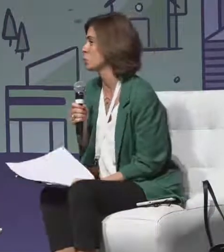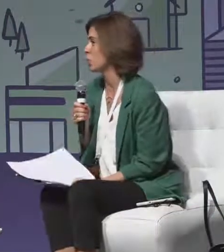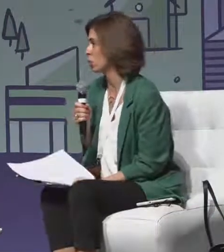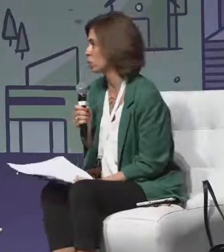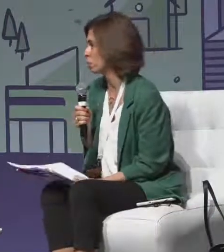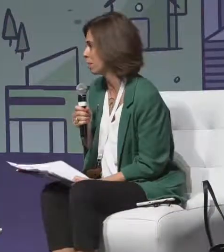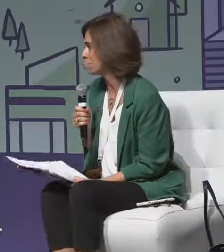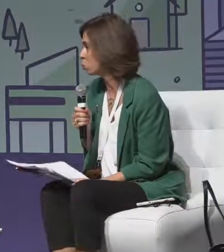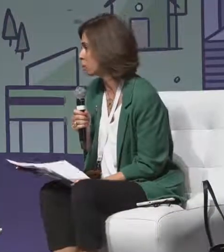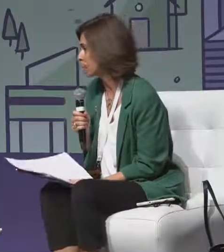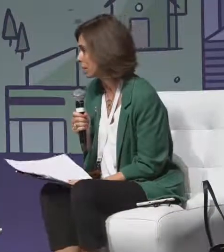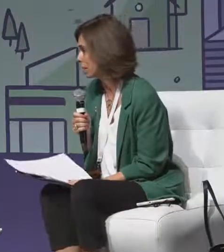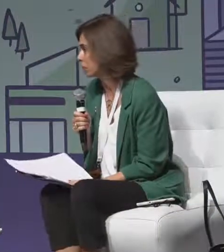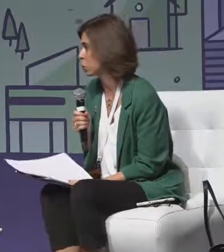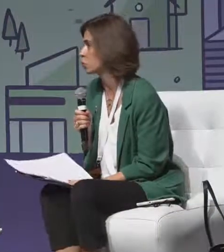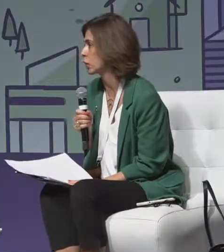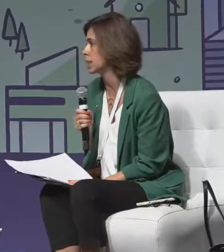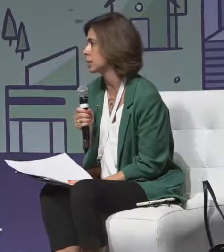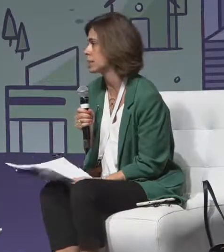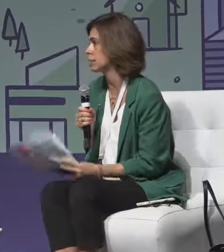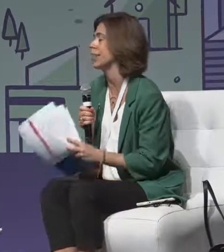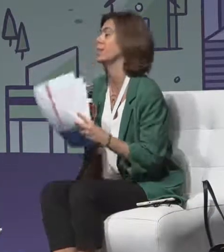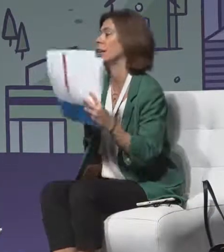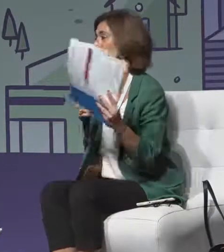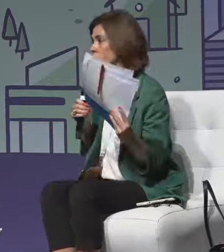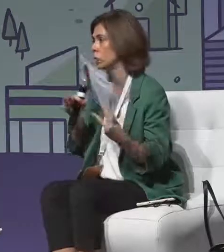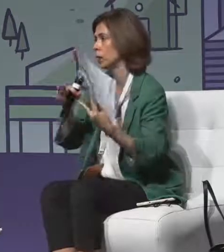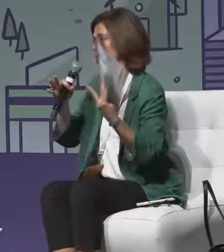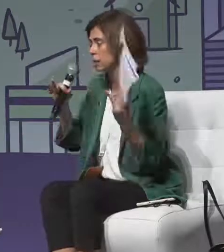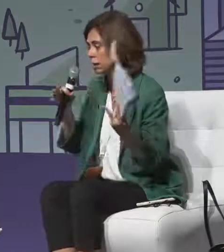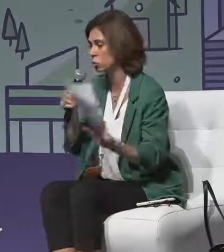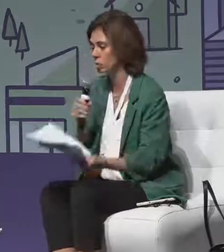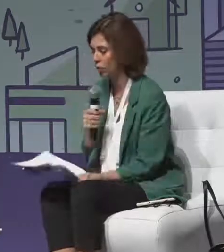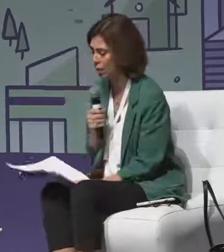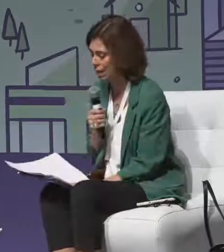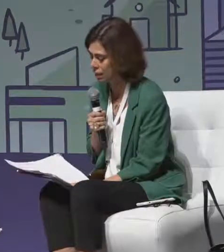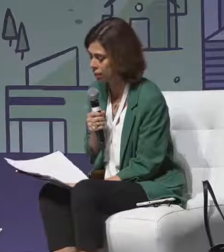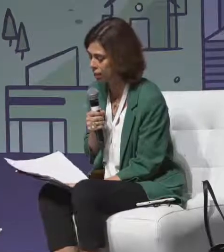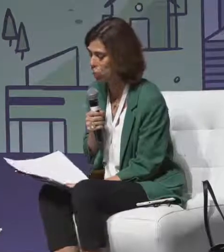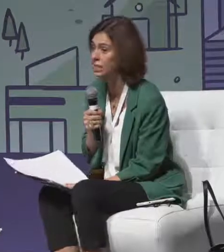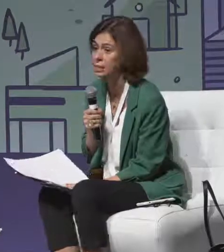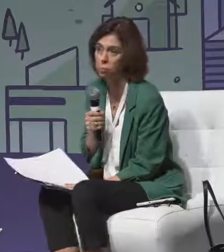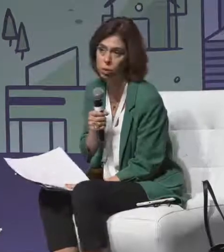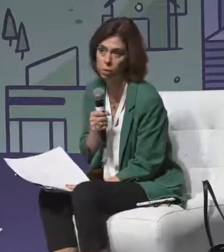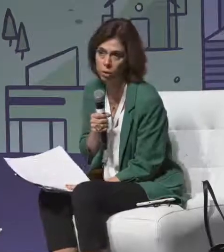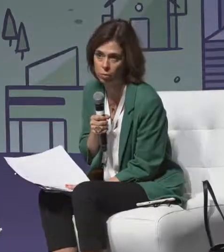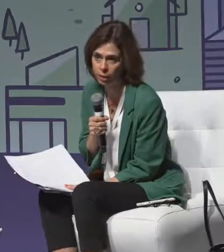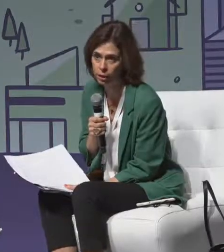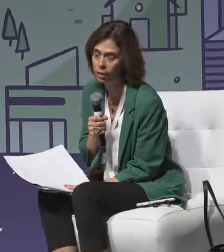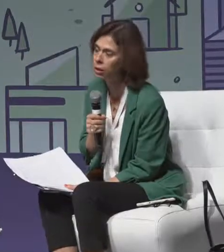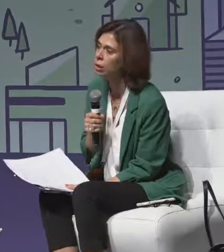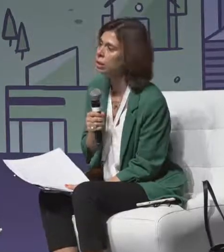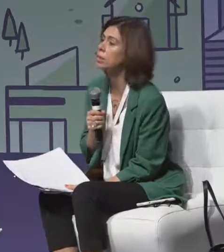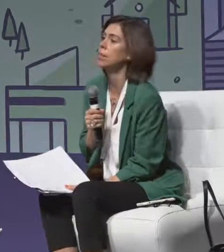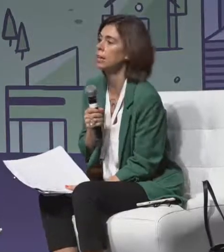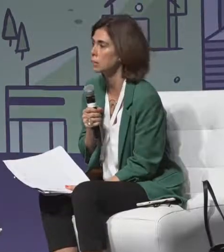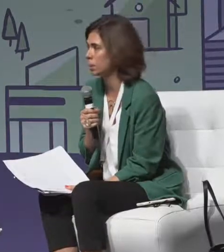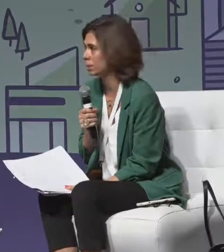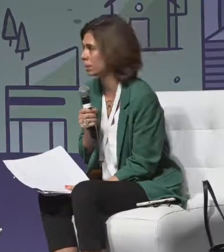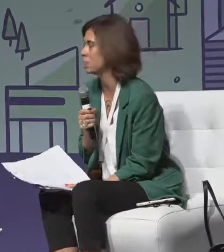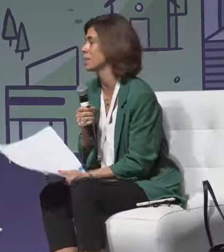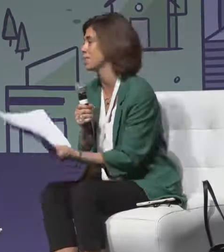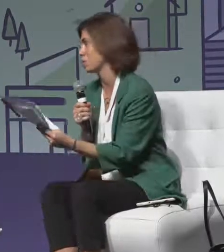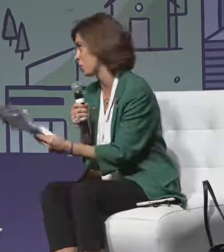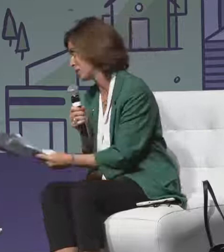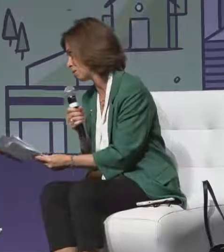said, I'd love to have one or more rounds because you've showed us the tip of the